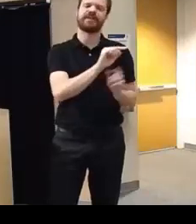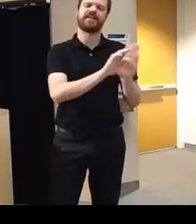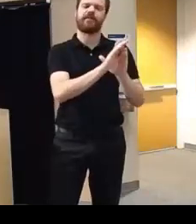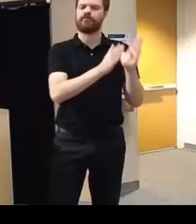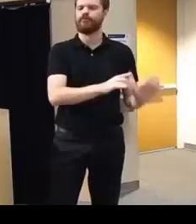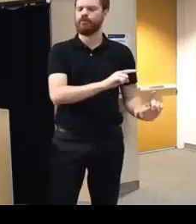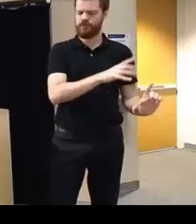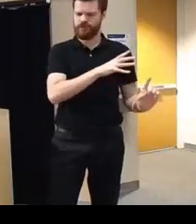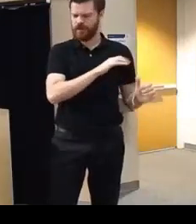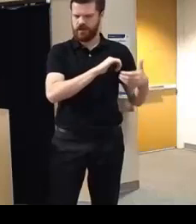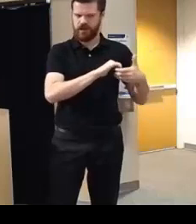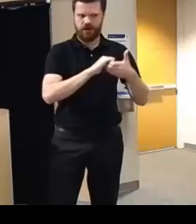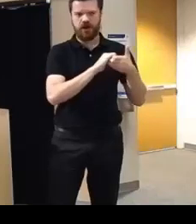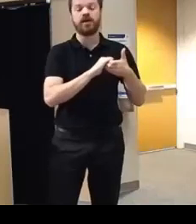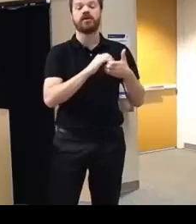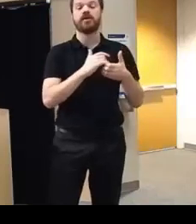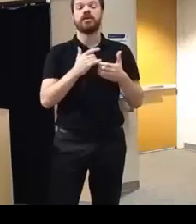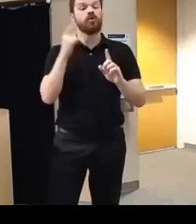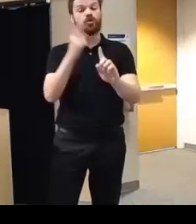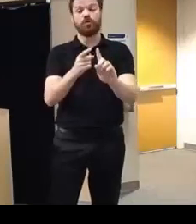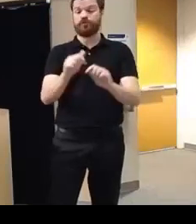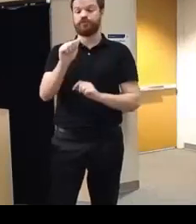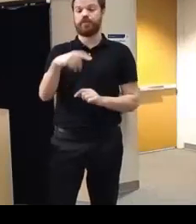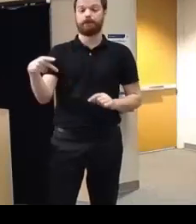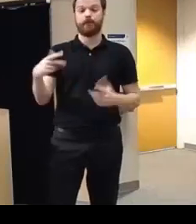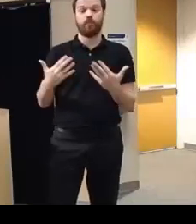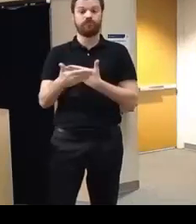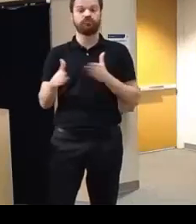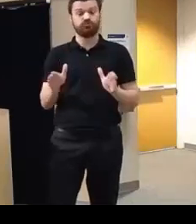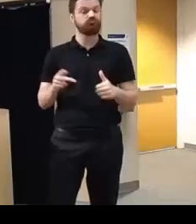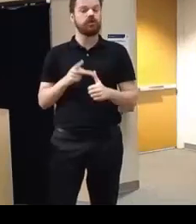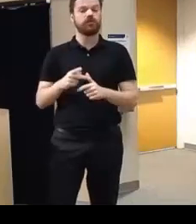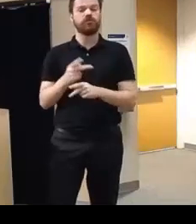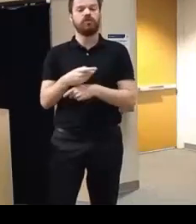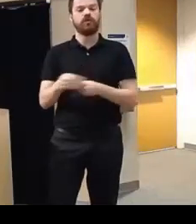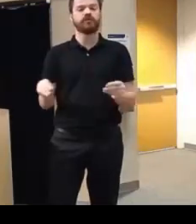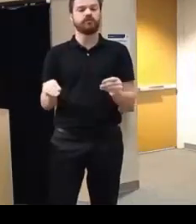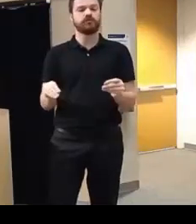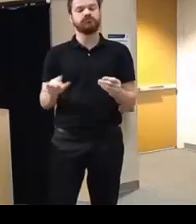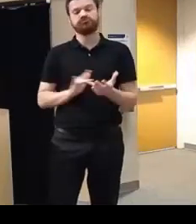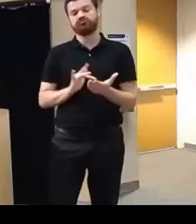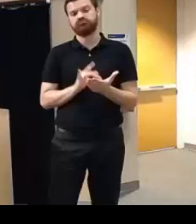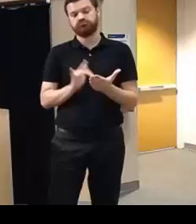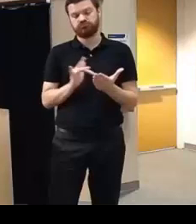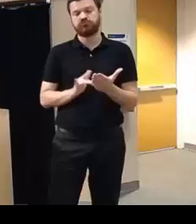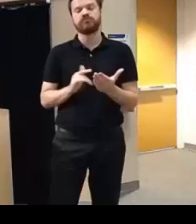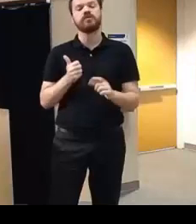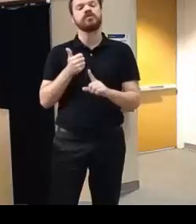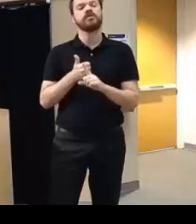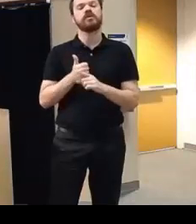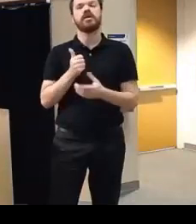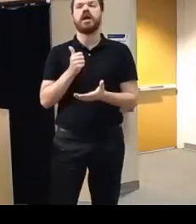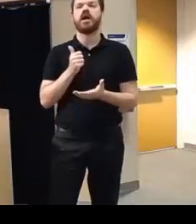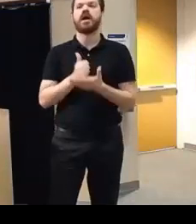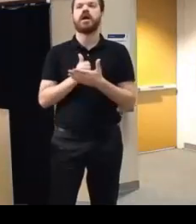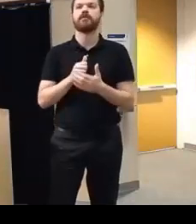And the idea was to be able to use an app in the waiting room in primary care offices to help patients address